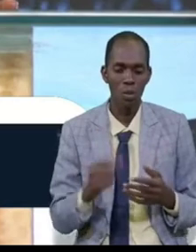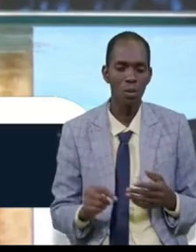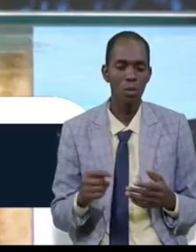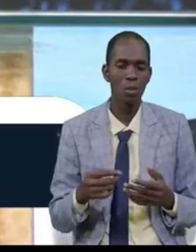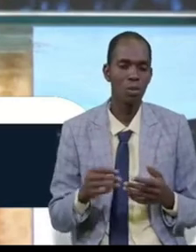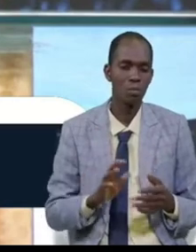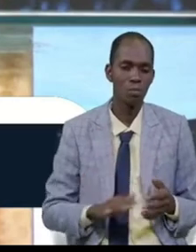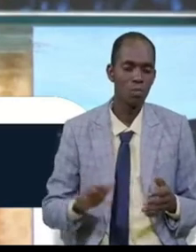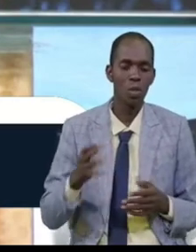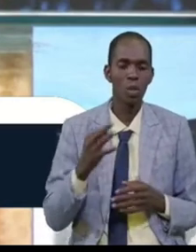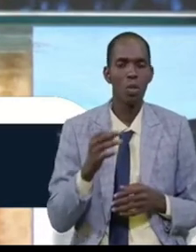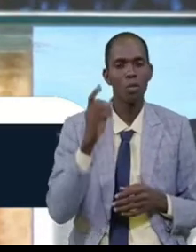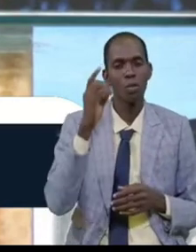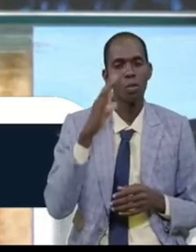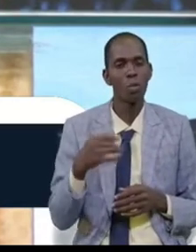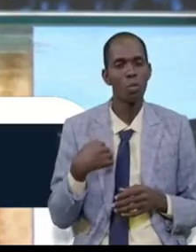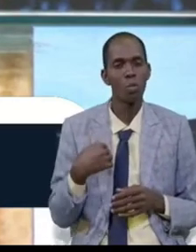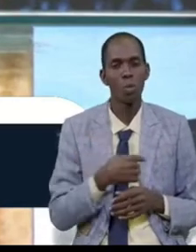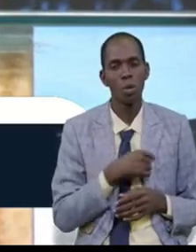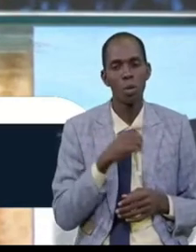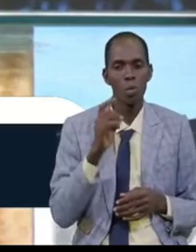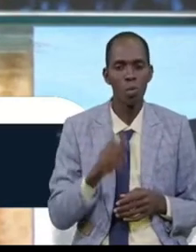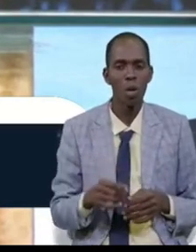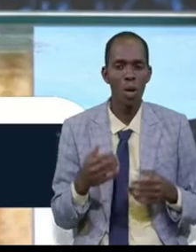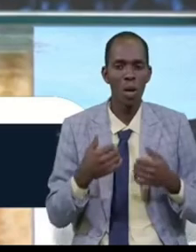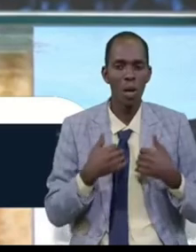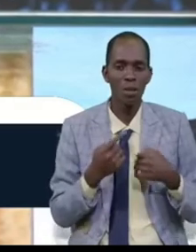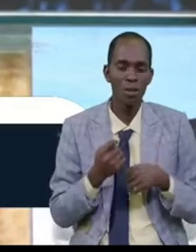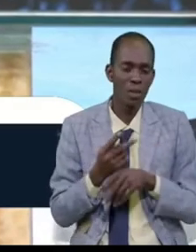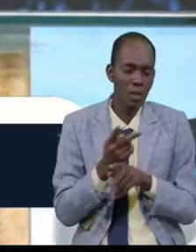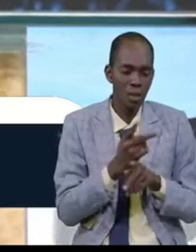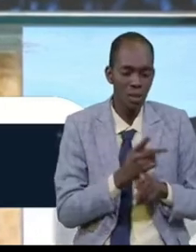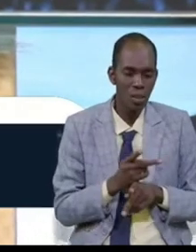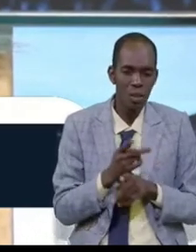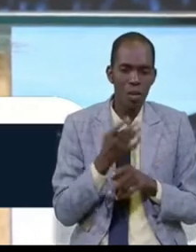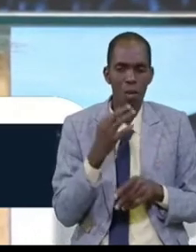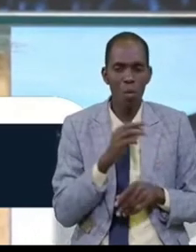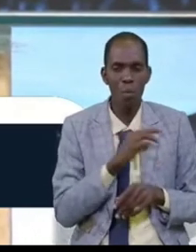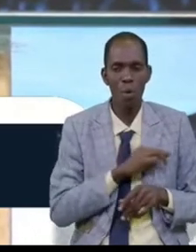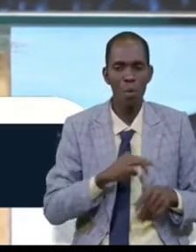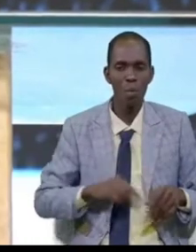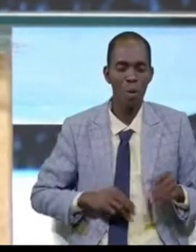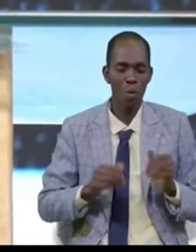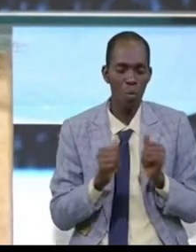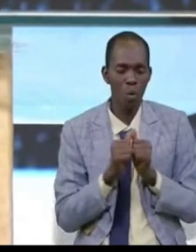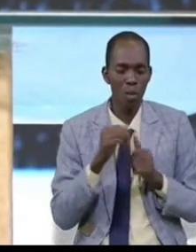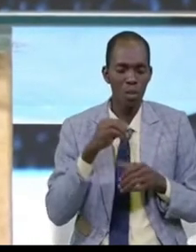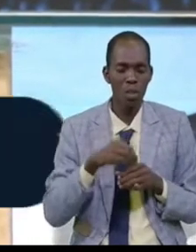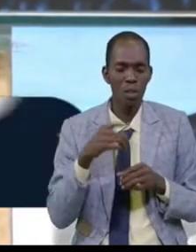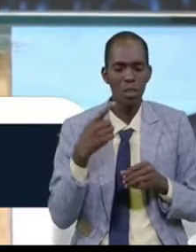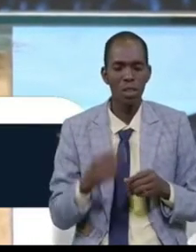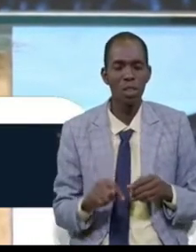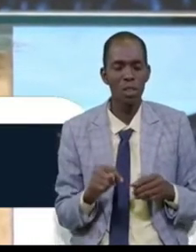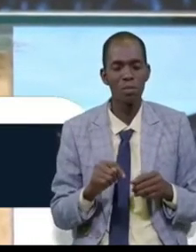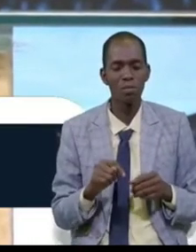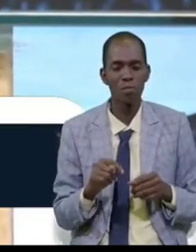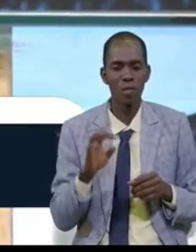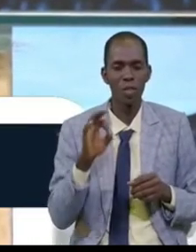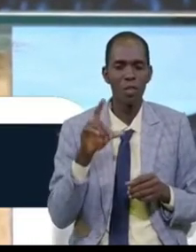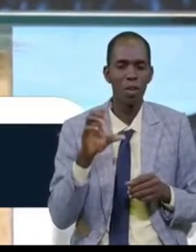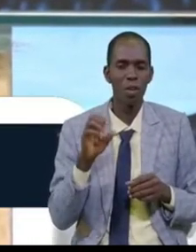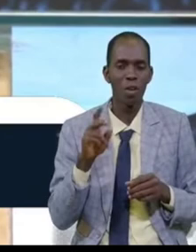have the care of members within the flock. Number three, the character of